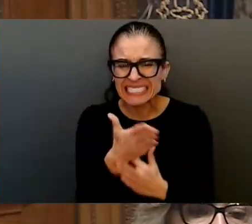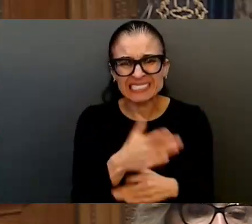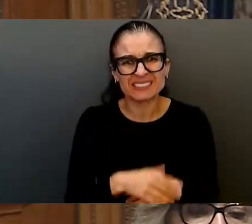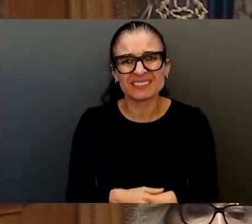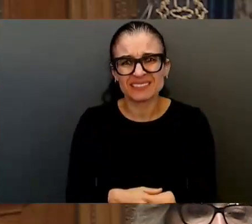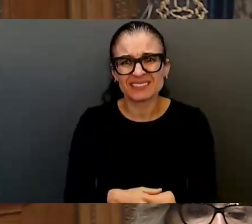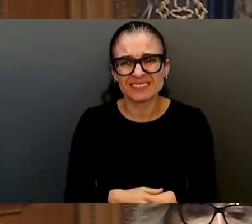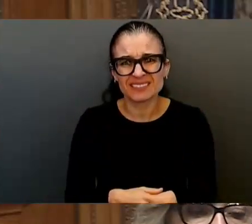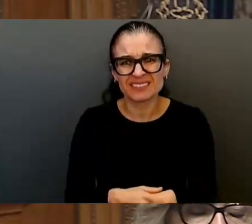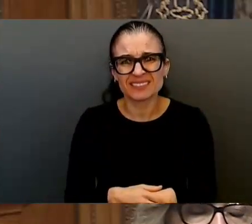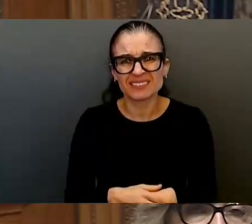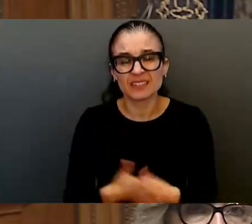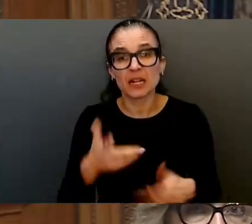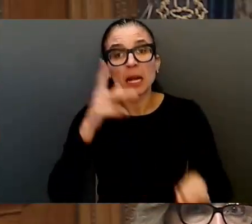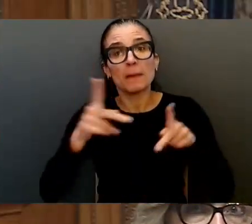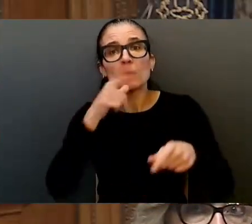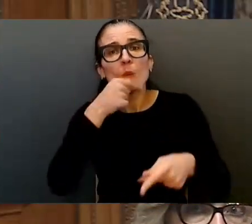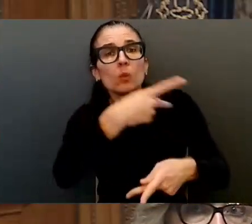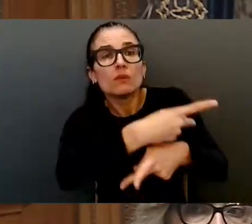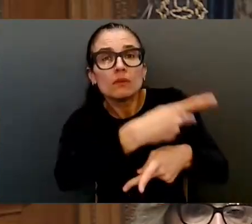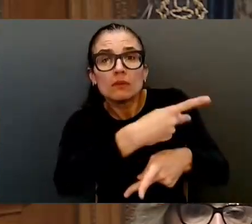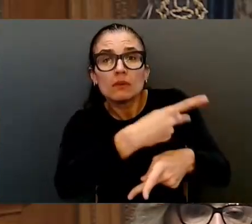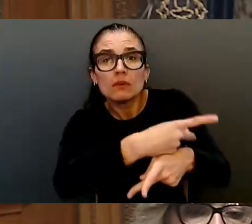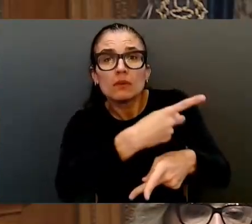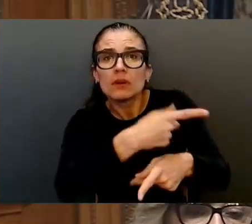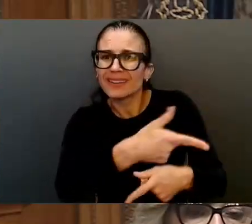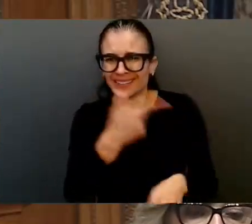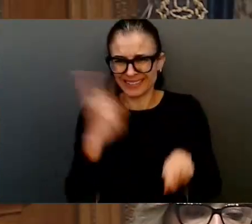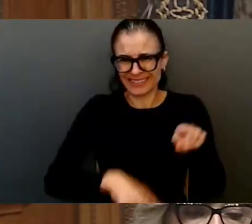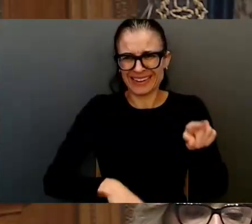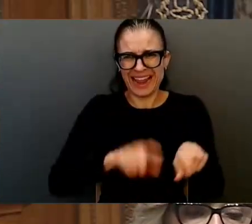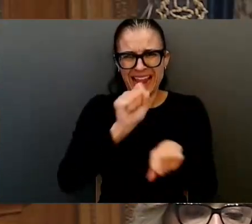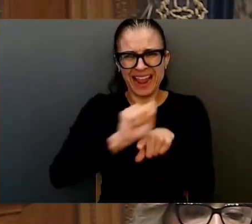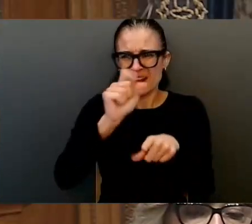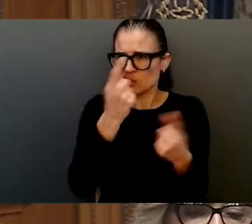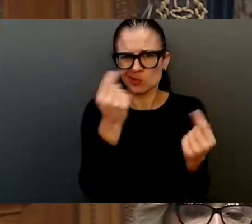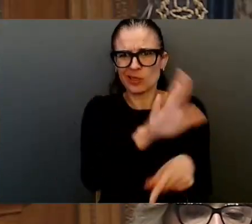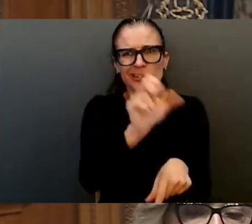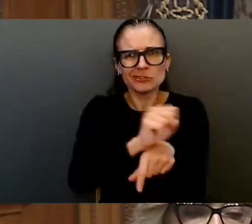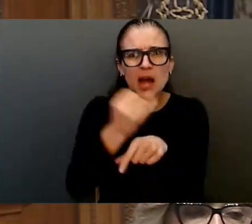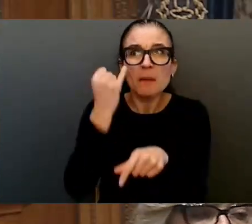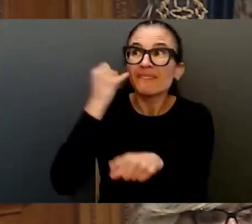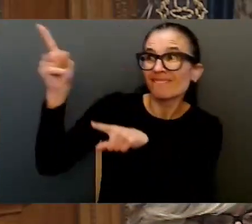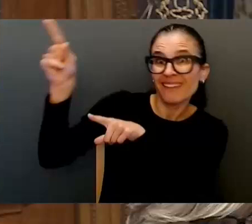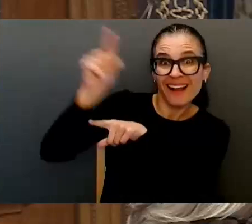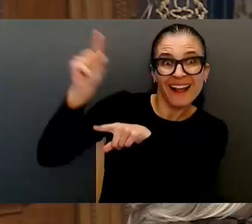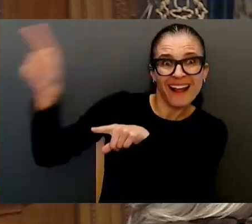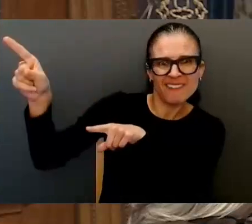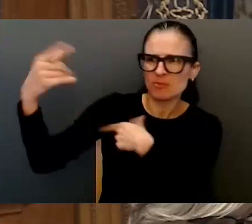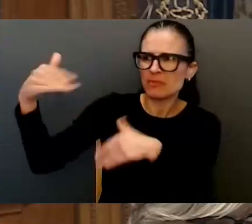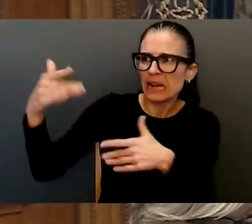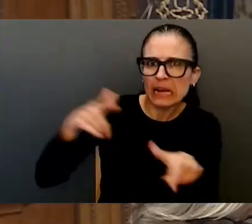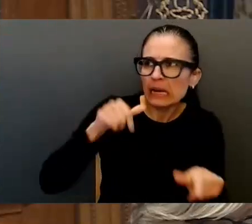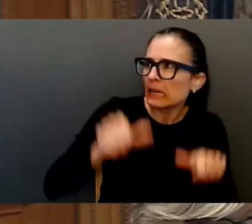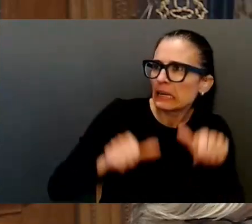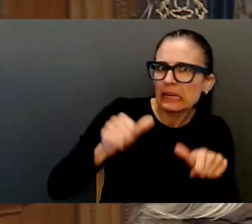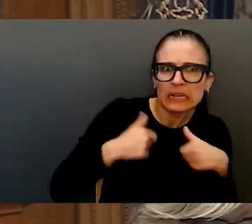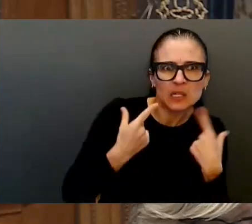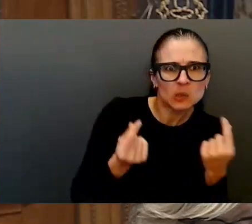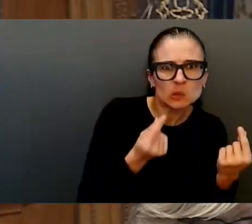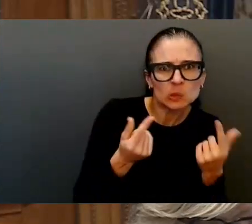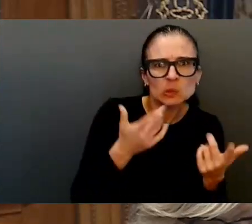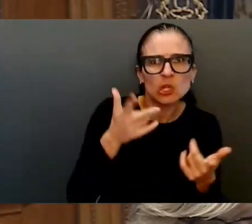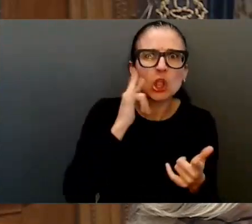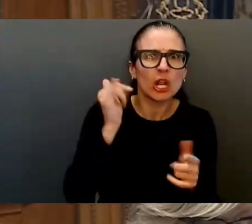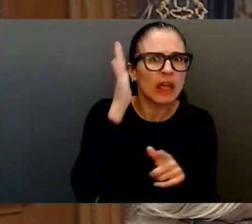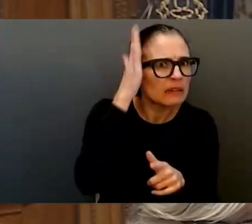creates so much uncertainty and so little future-oriented planning. My question is to the Minister of Health.